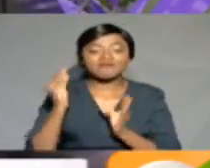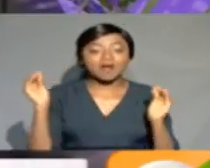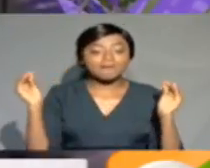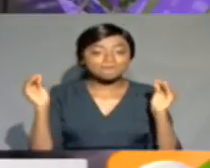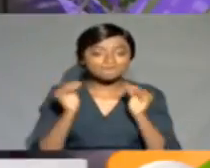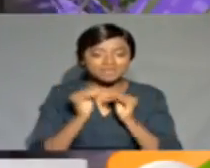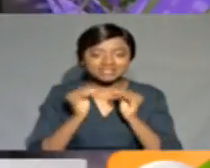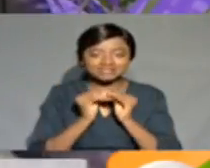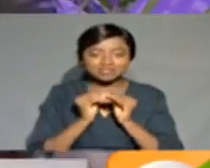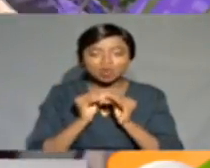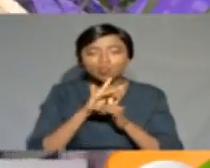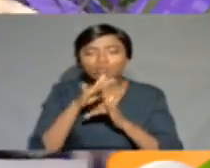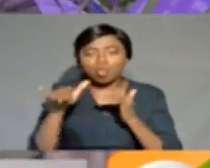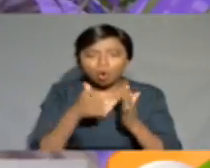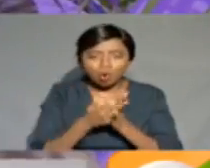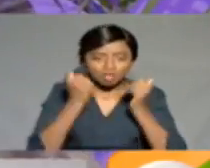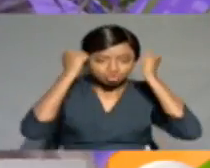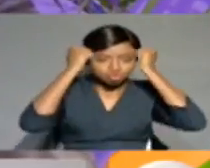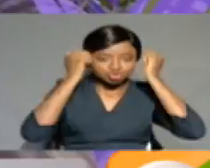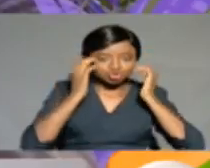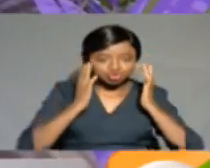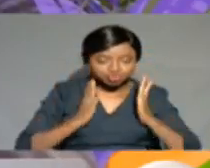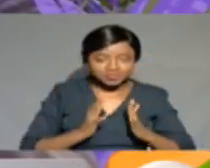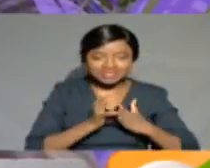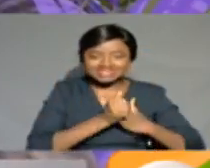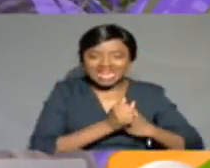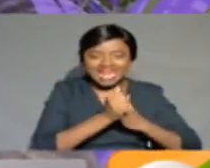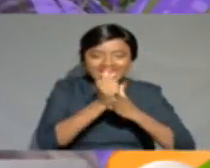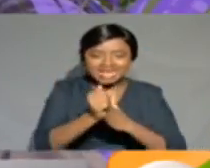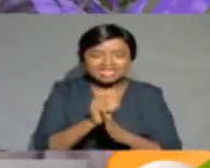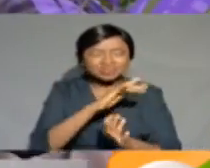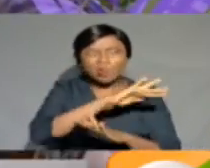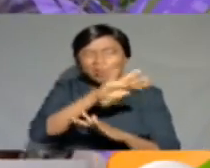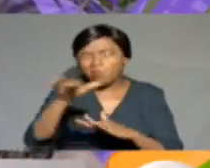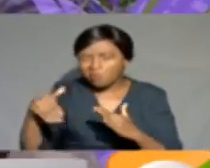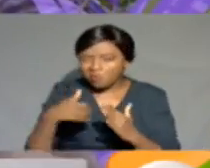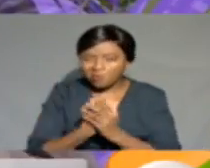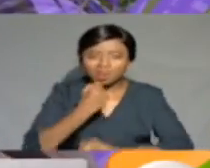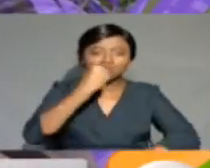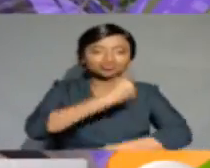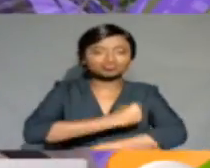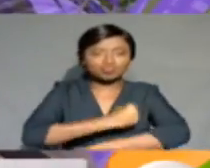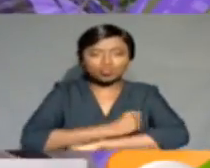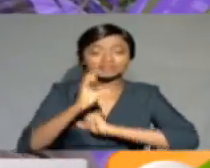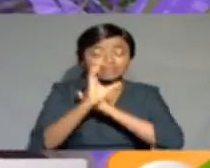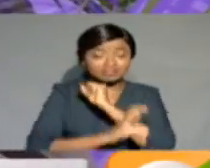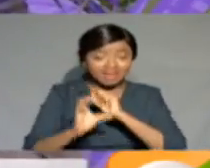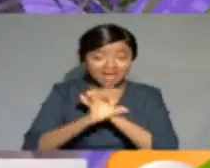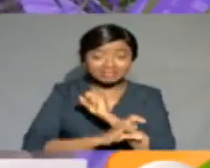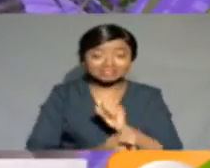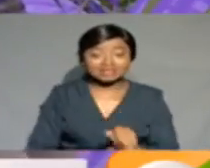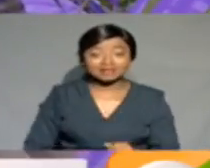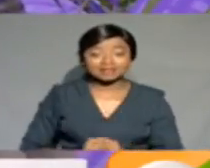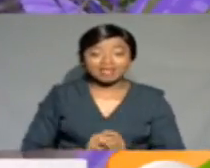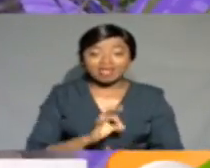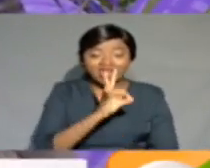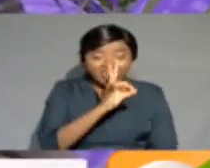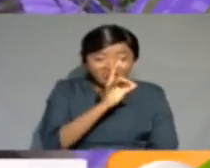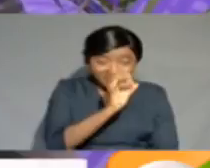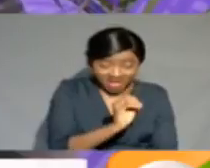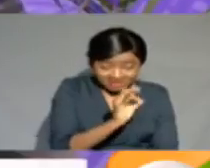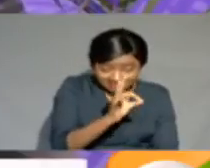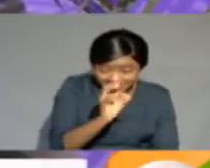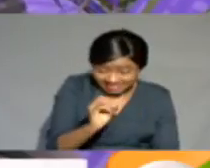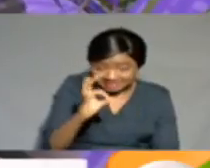leaders conference where we bring together leaders from all over the country, 30 leaders from